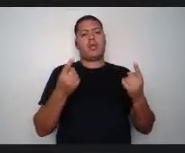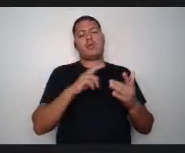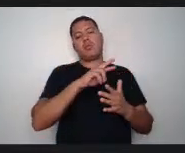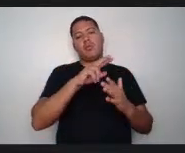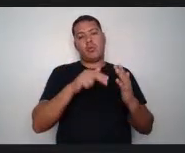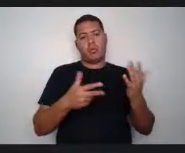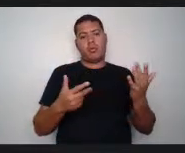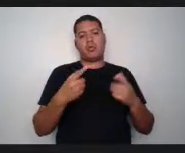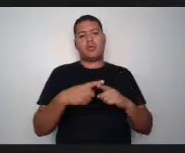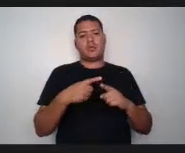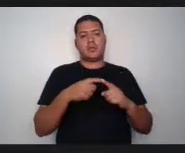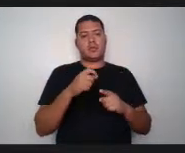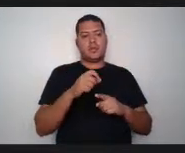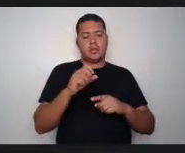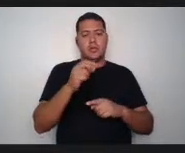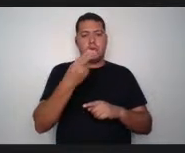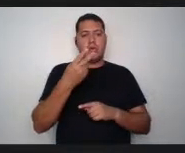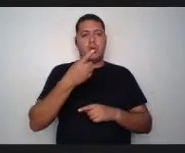of factors,